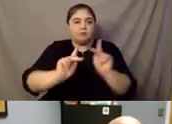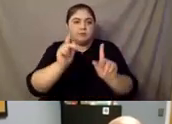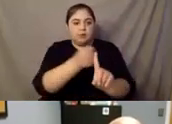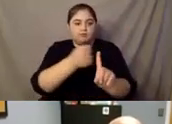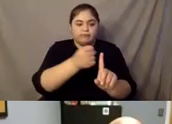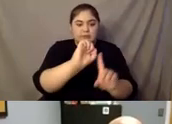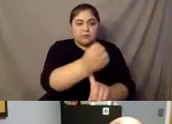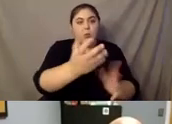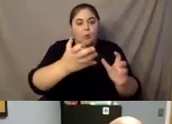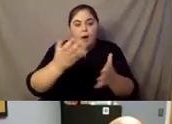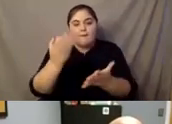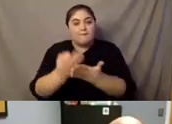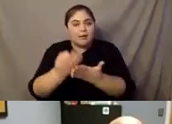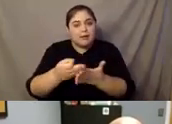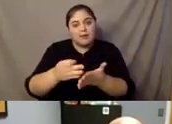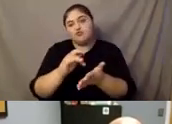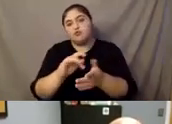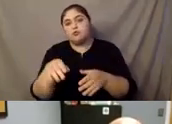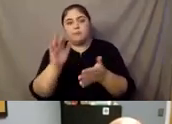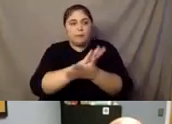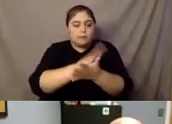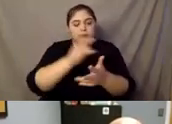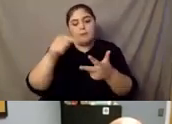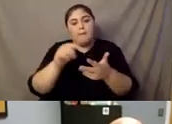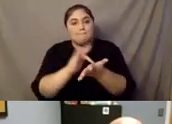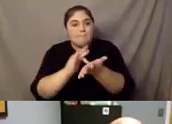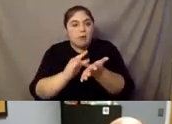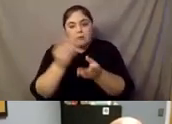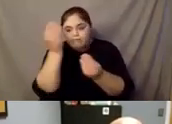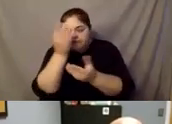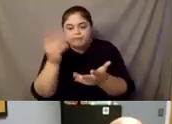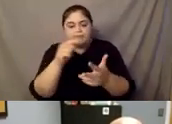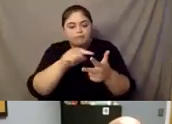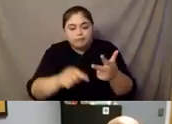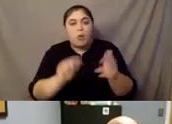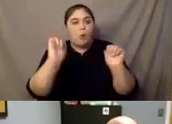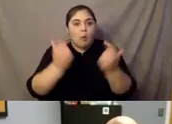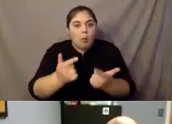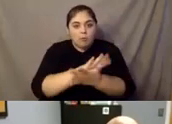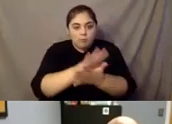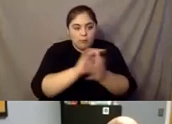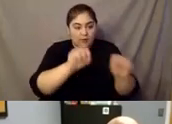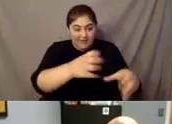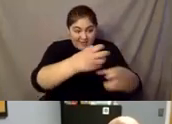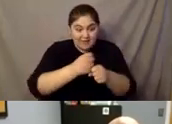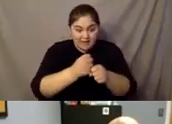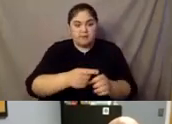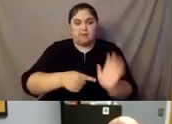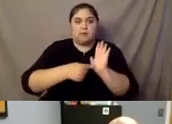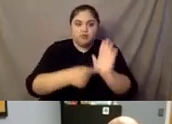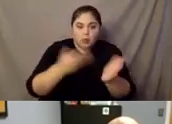get financial documents, medical records, all of the paper that we can put our hands on that really substantiates the